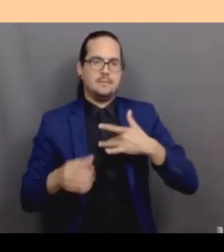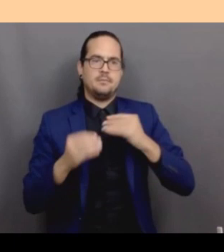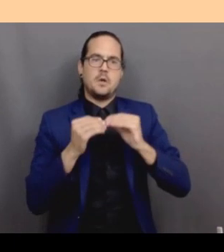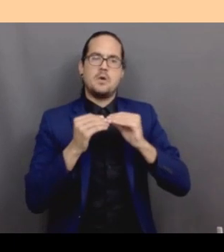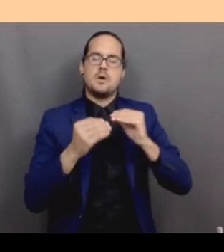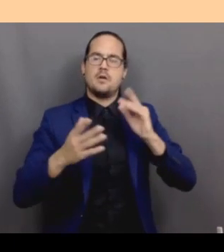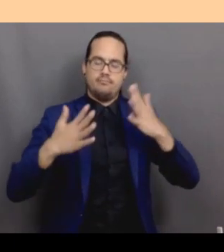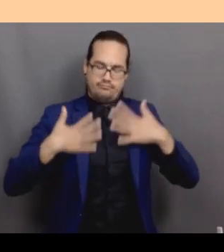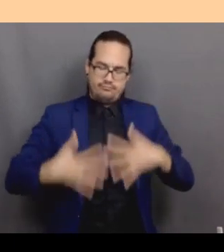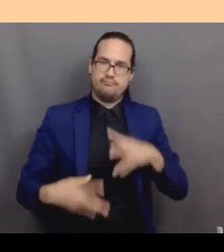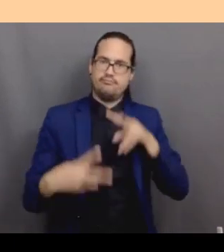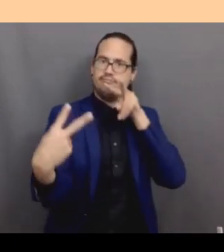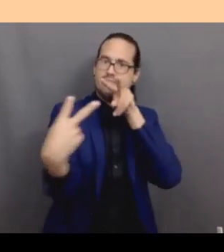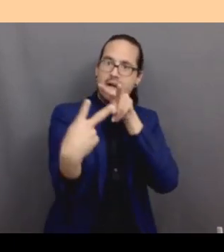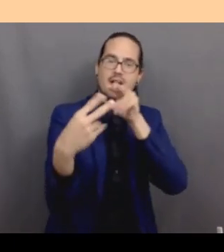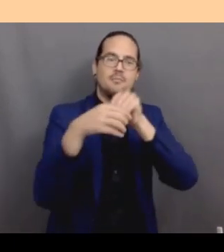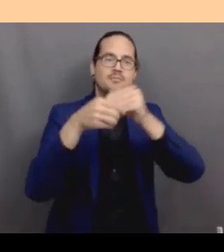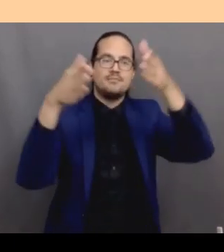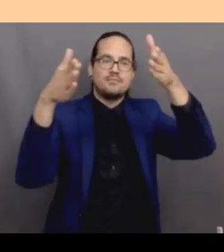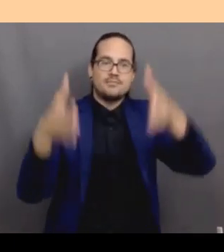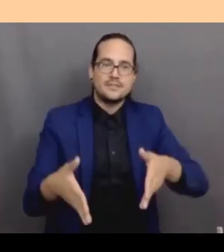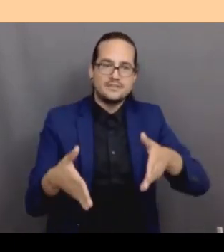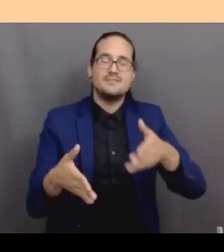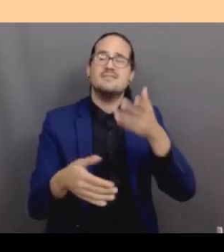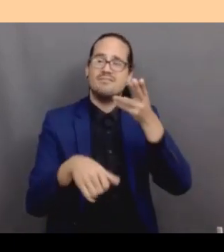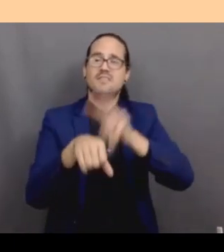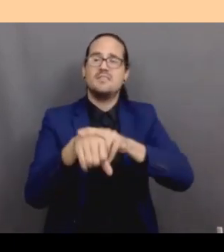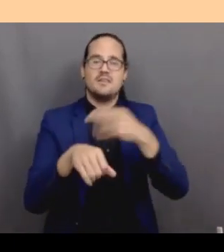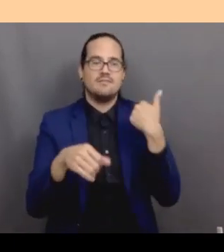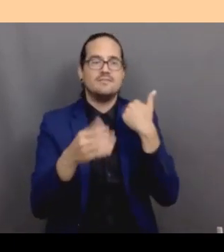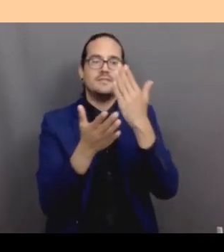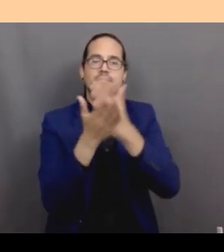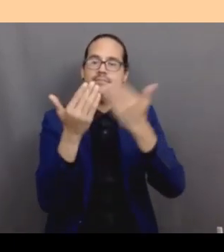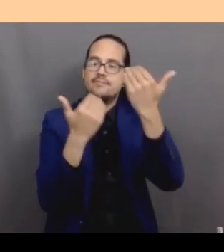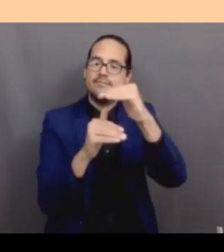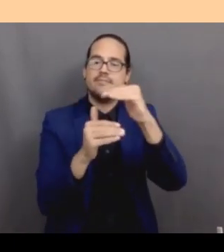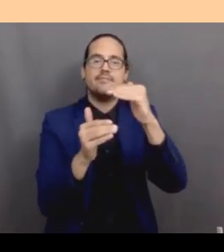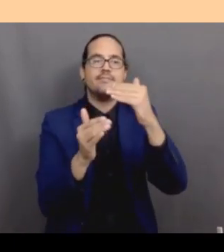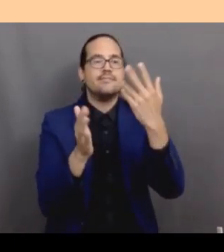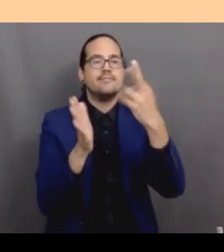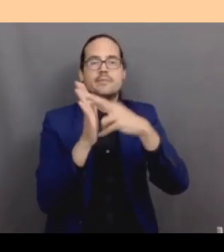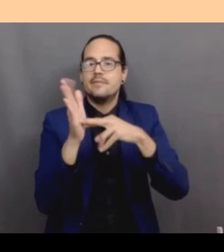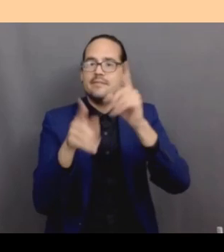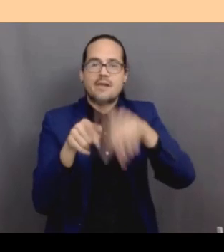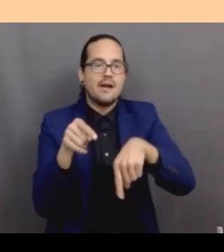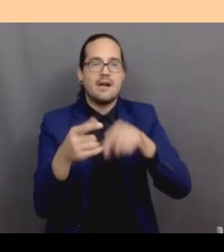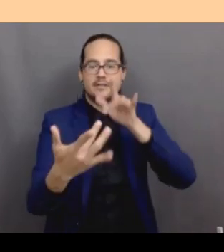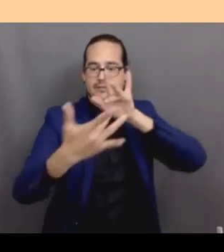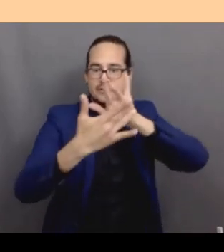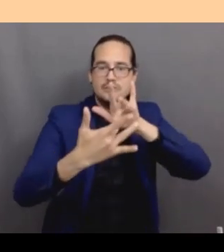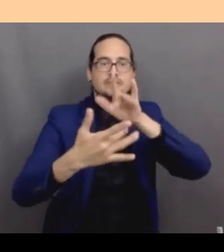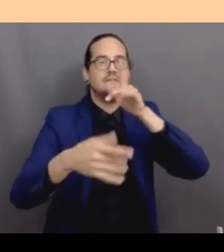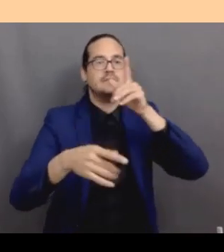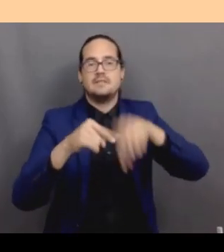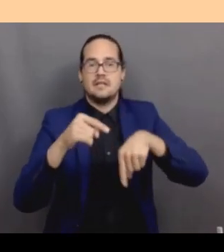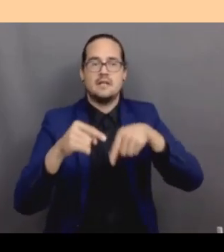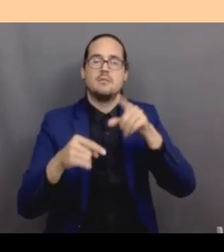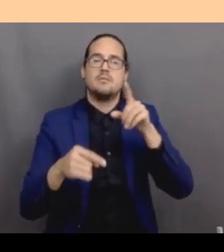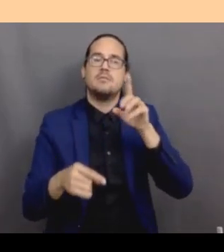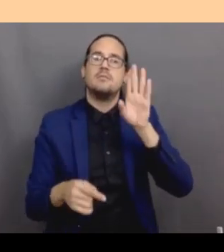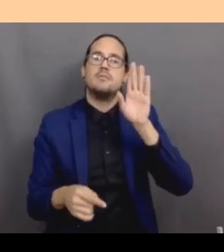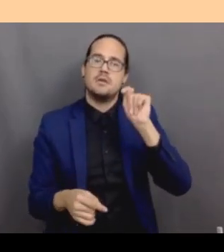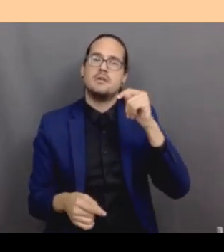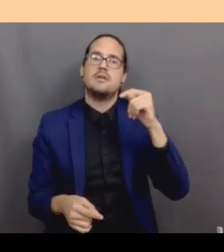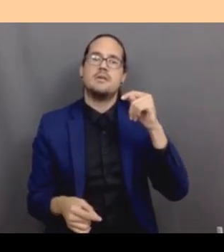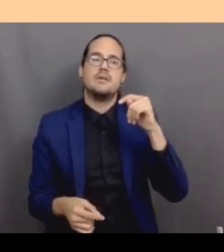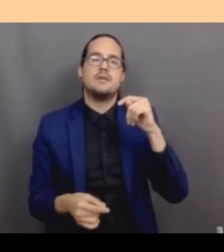limited in that. But for those folks who really may be in crisis, we may be doing a little bit